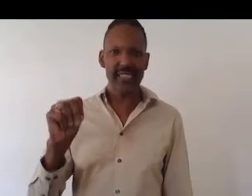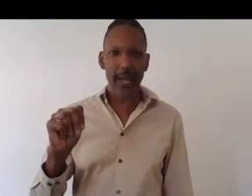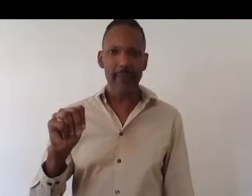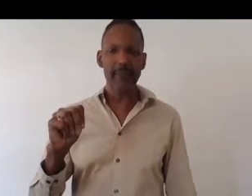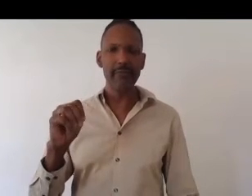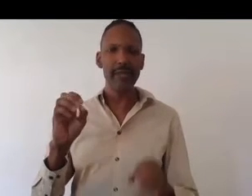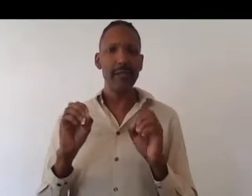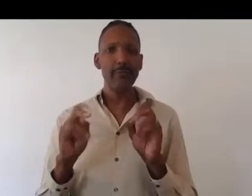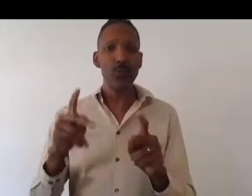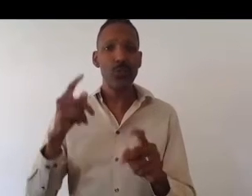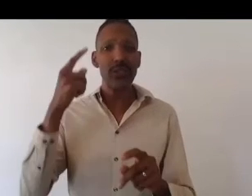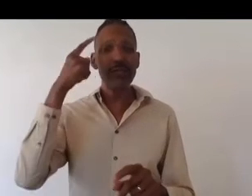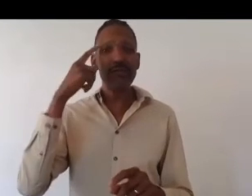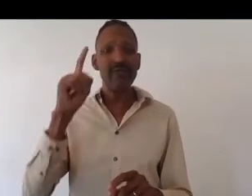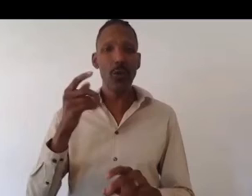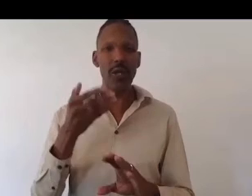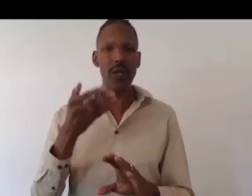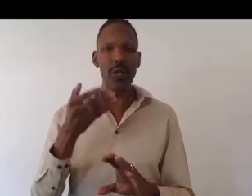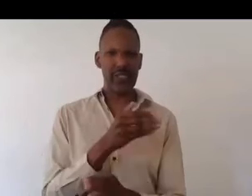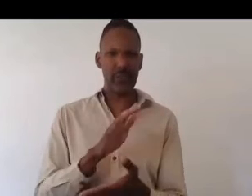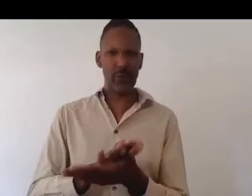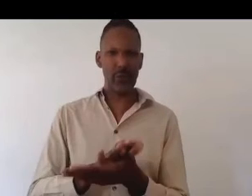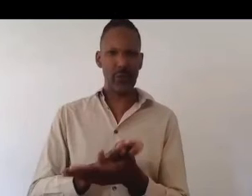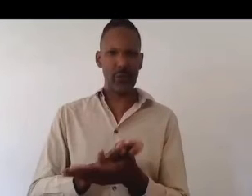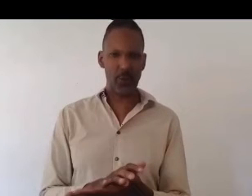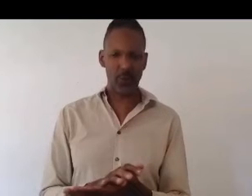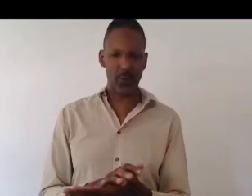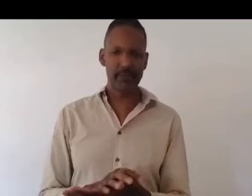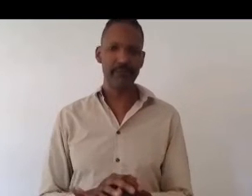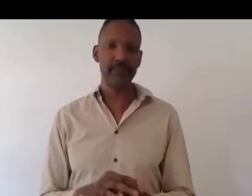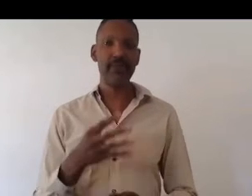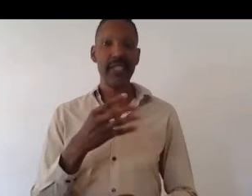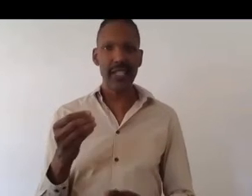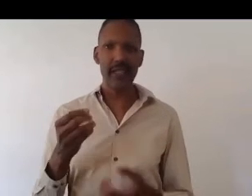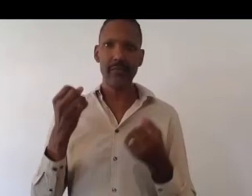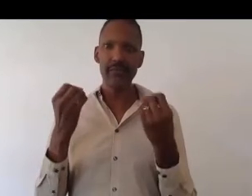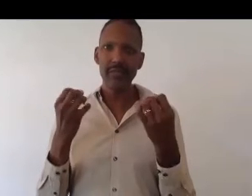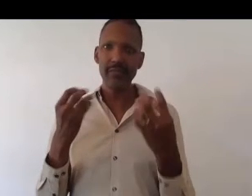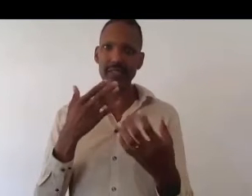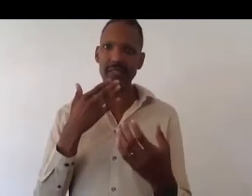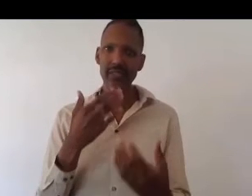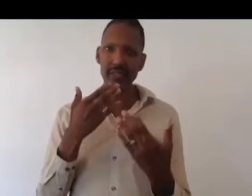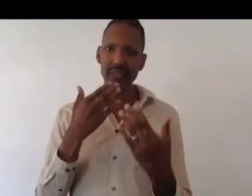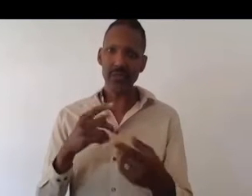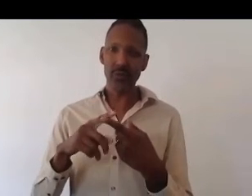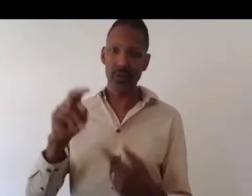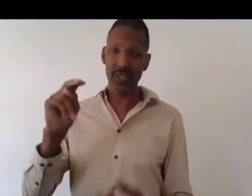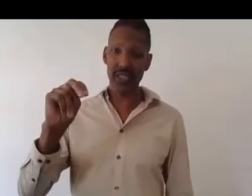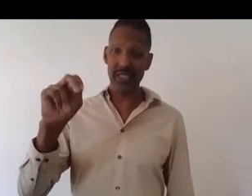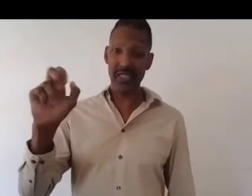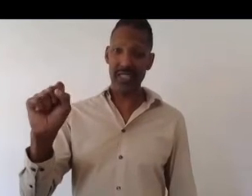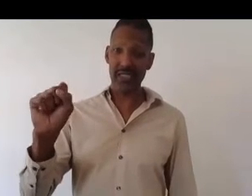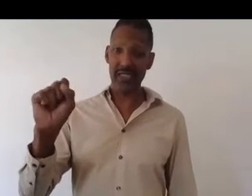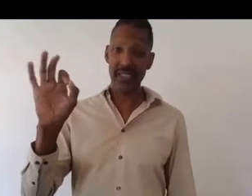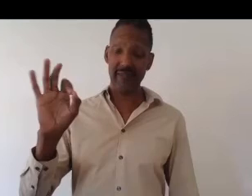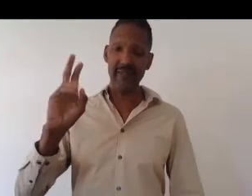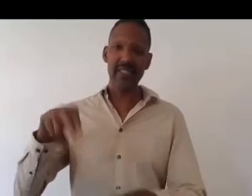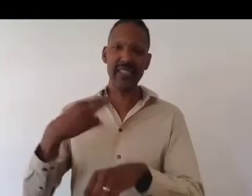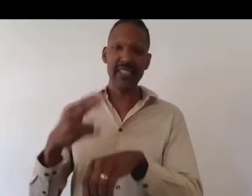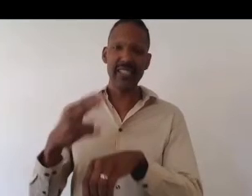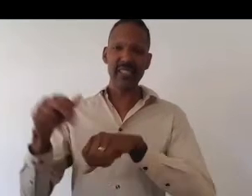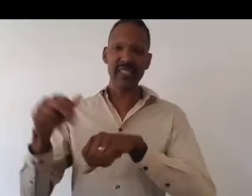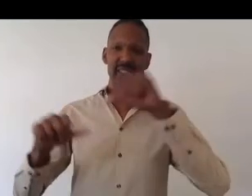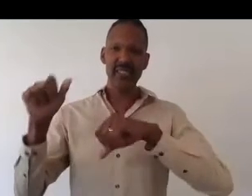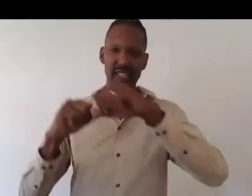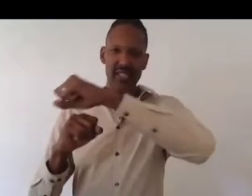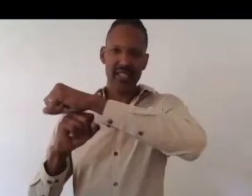And thanks, lots of thanks, many thanks to the National Science Foundation for the funding. So I am, as I